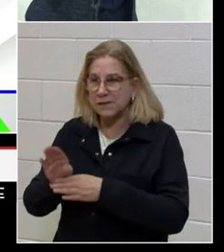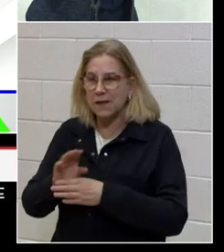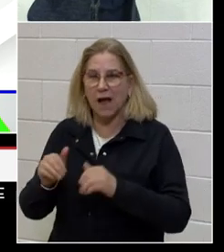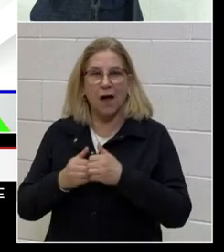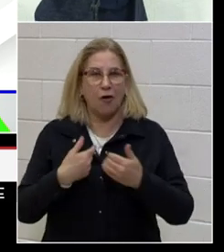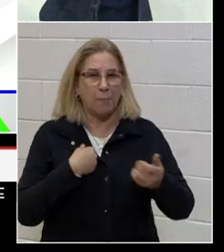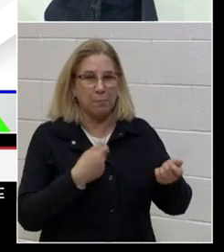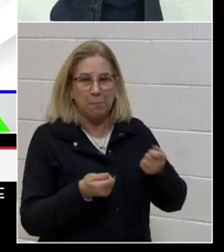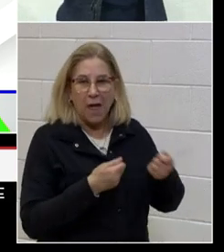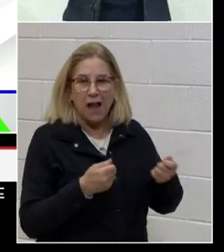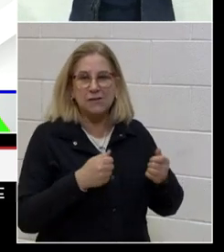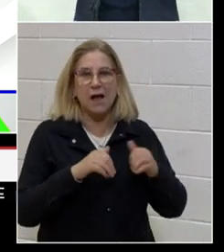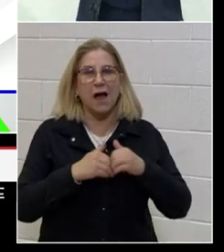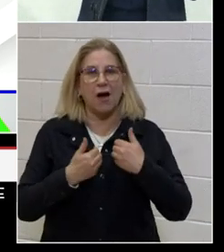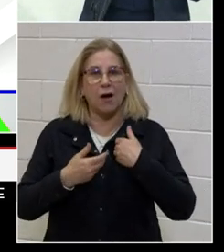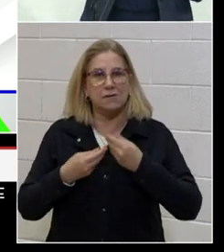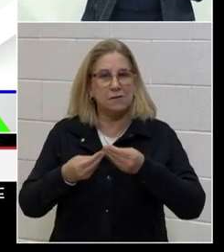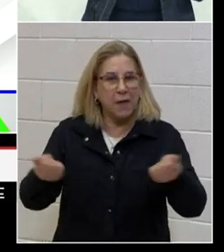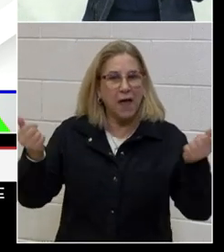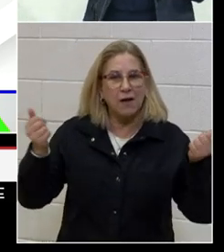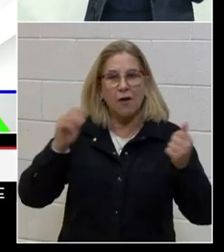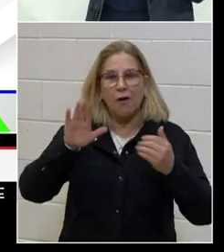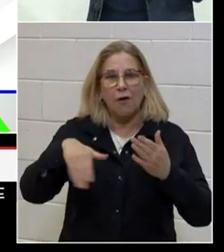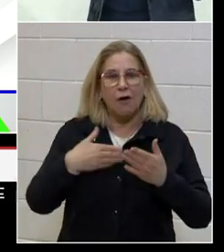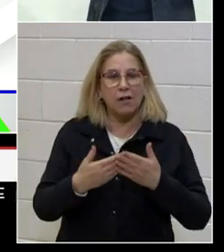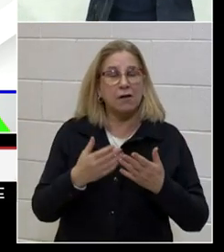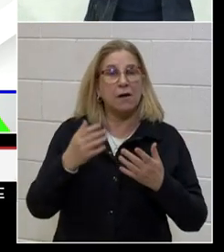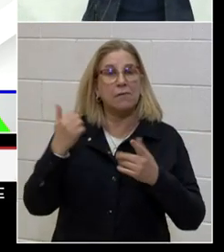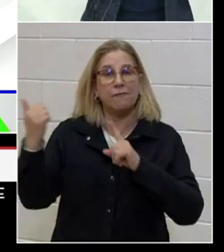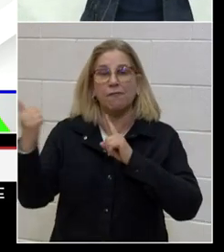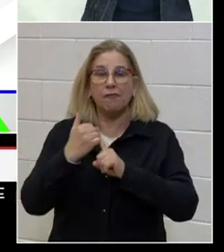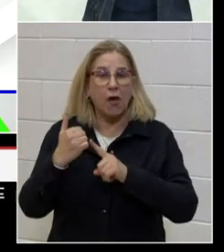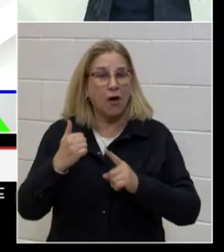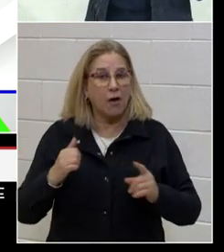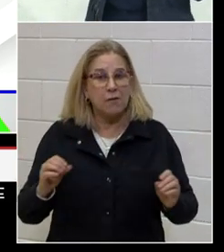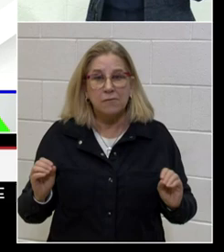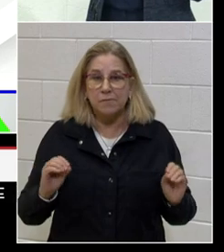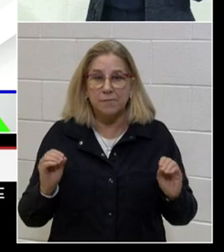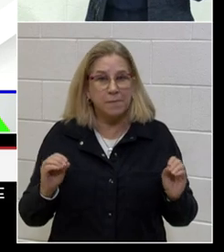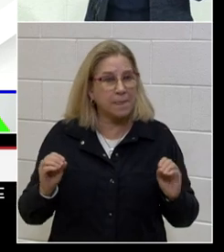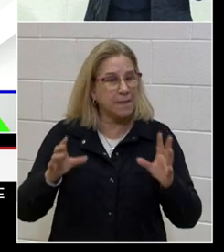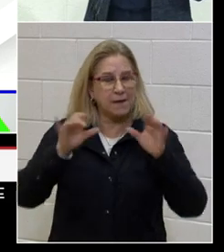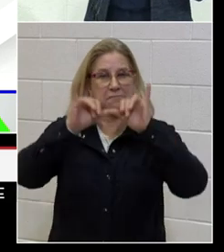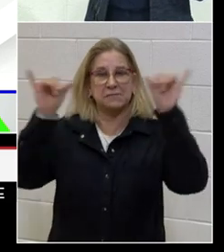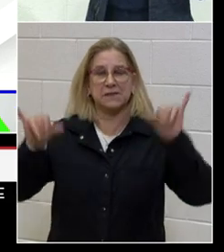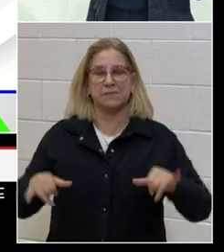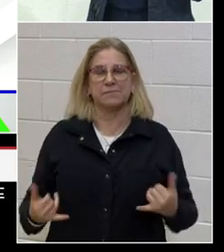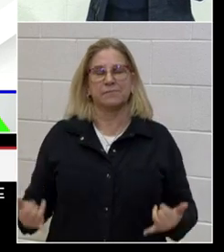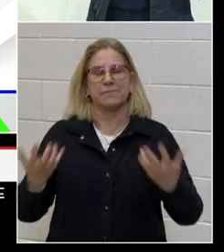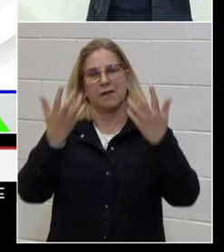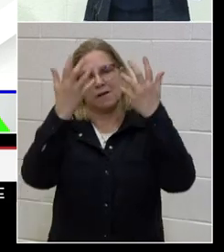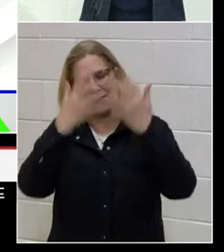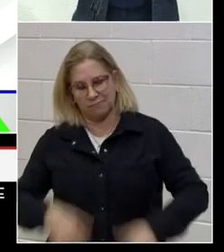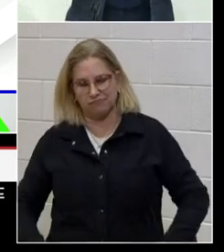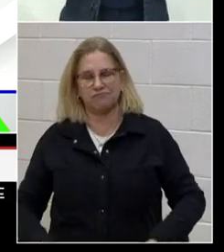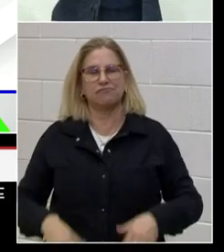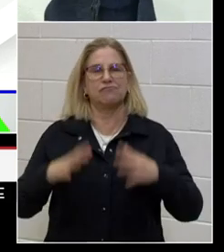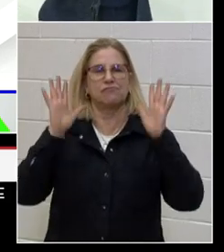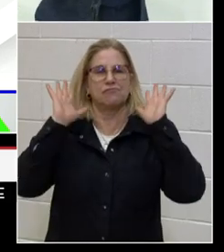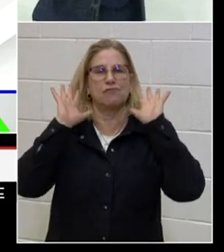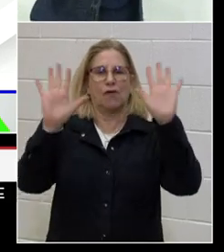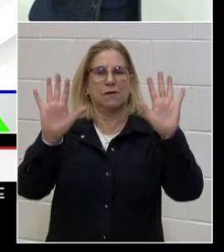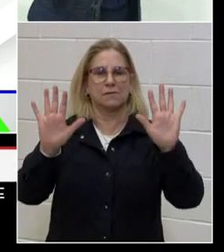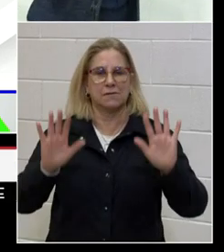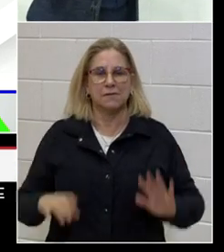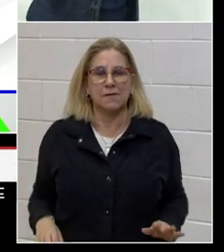for fraud, and how our systems work together. We have 51 days cash on hand.